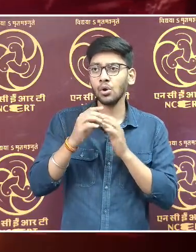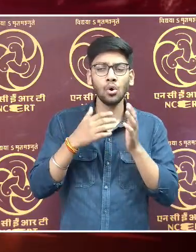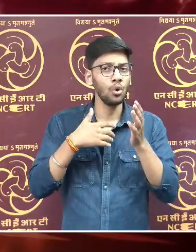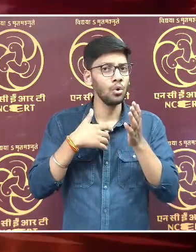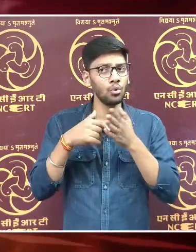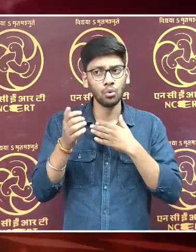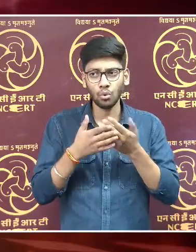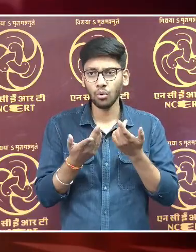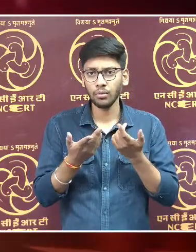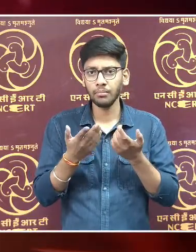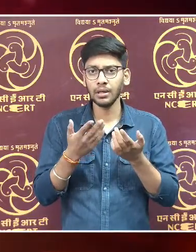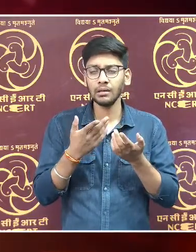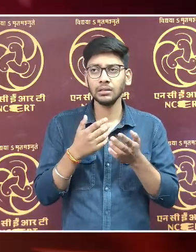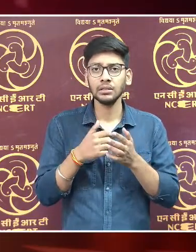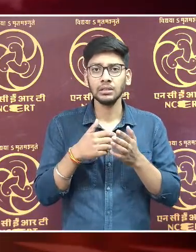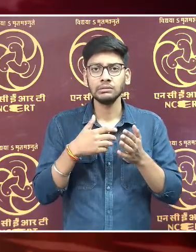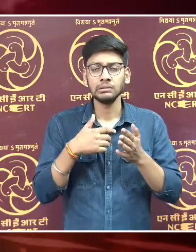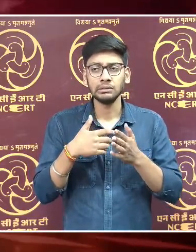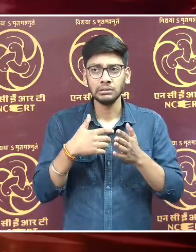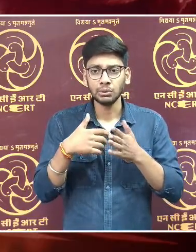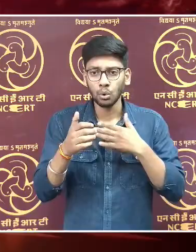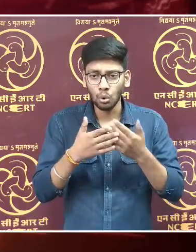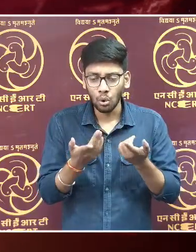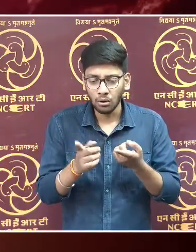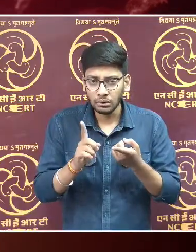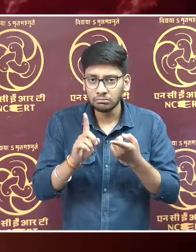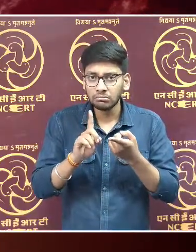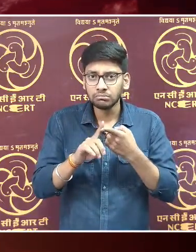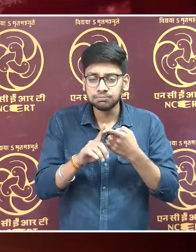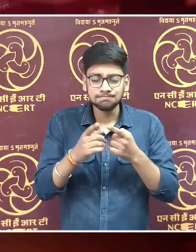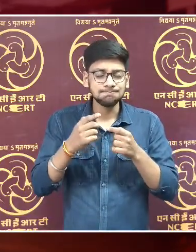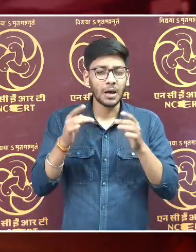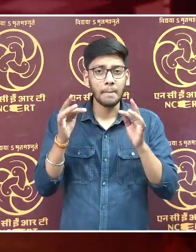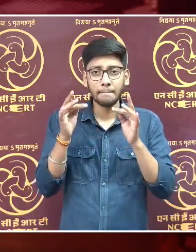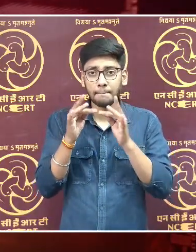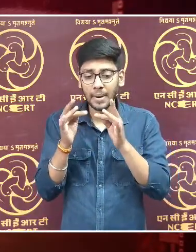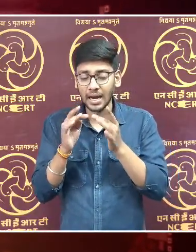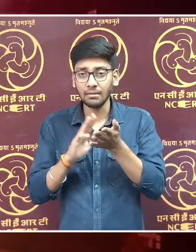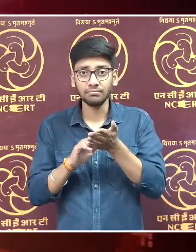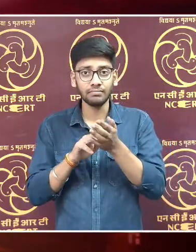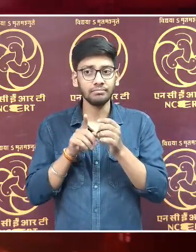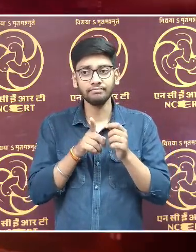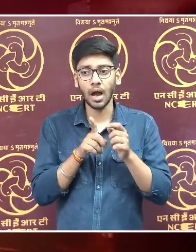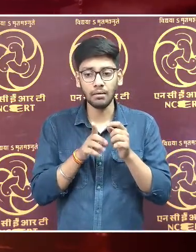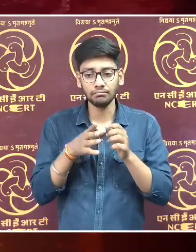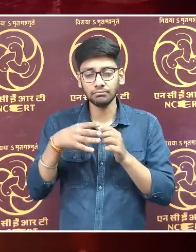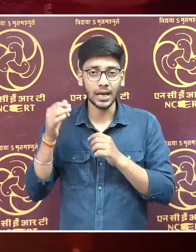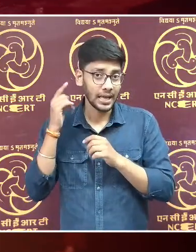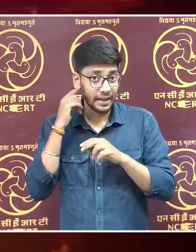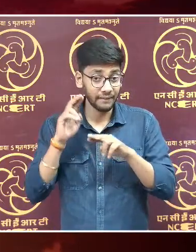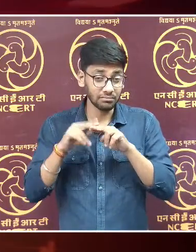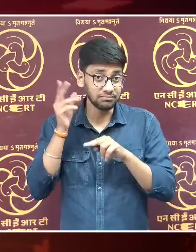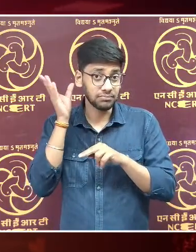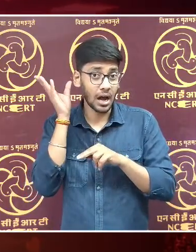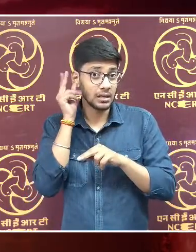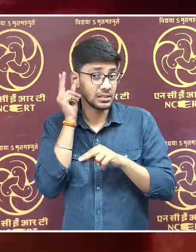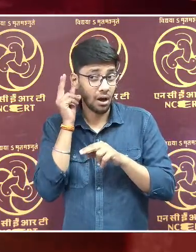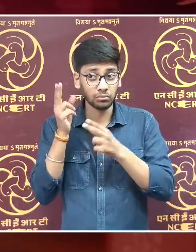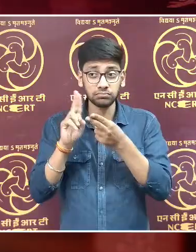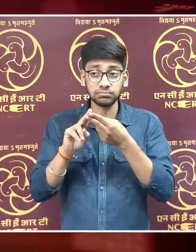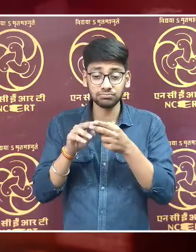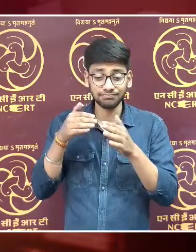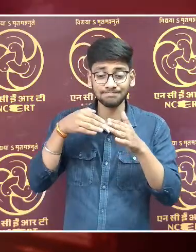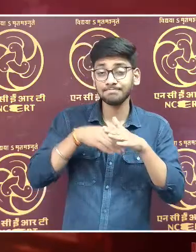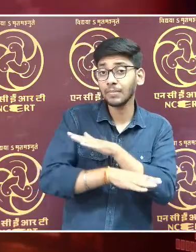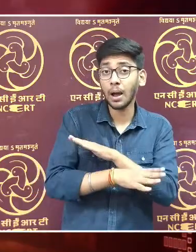coming inside to the from the external ear, will not, the middle ear infection will not allow it to pass to a inner ear, because of which the child